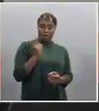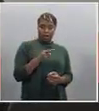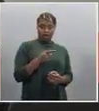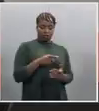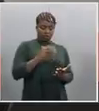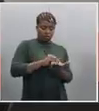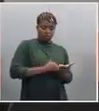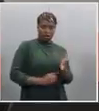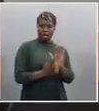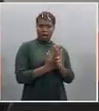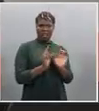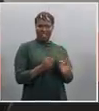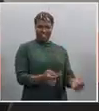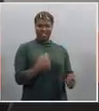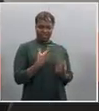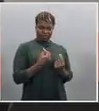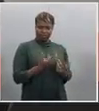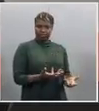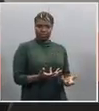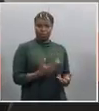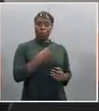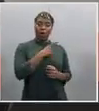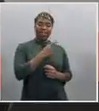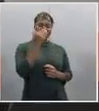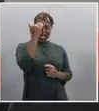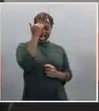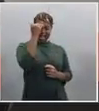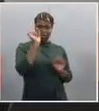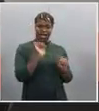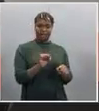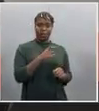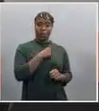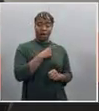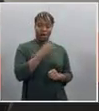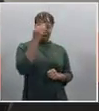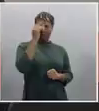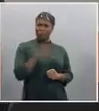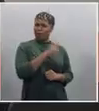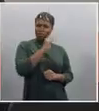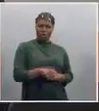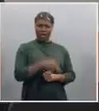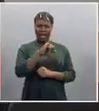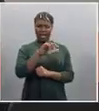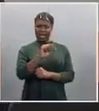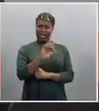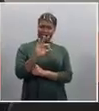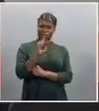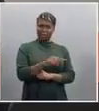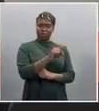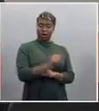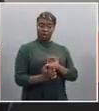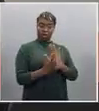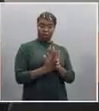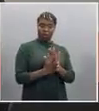And I just couldn't see myself doing that if I know fundamentally that these are wrong and that I believe would be